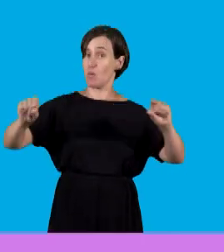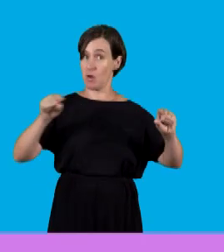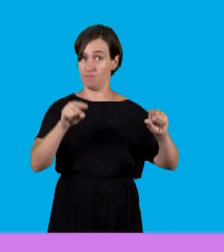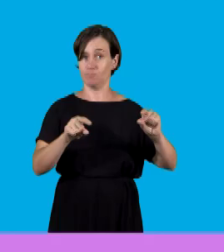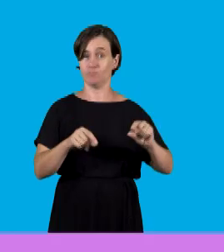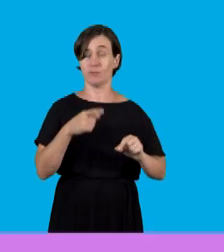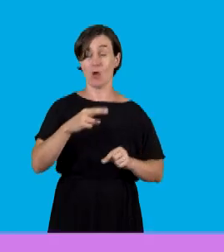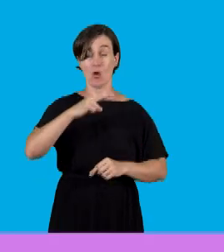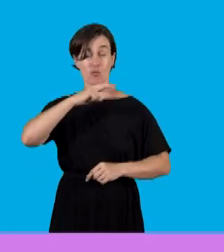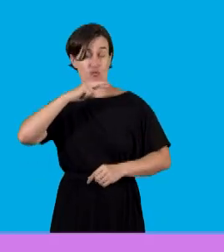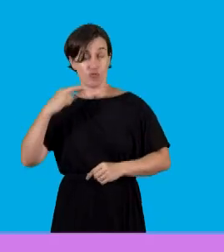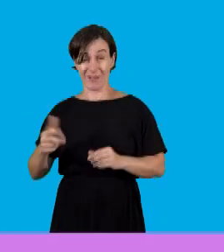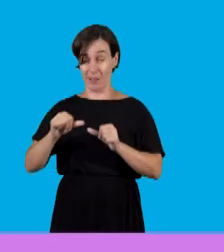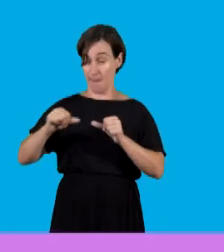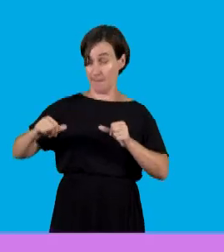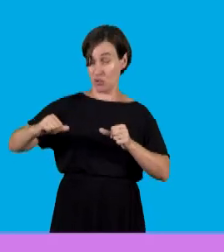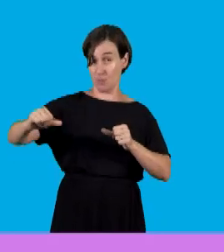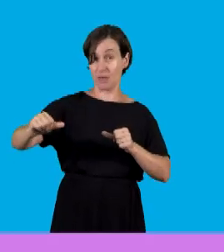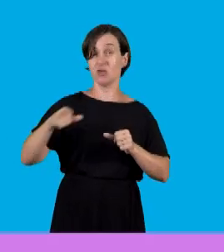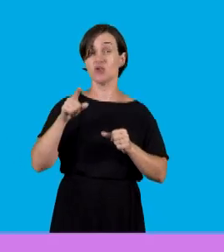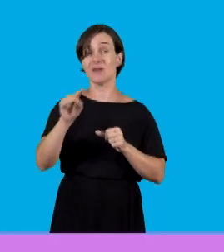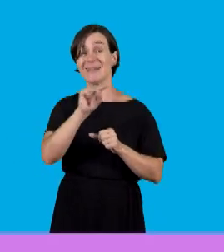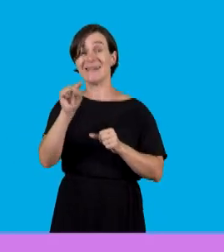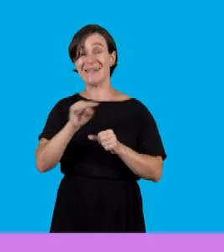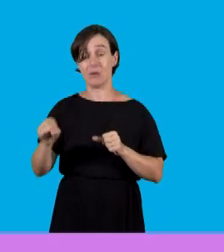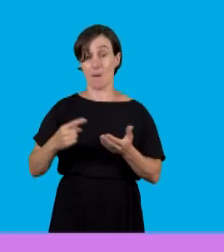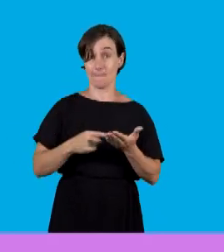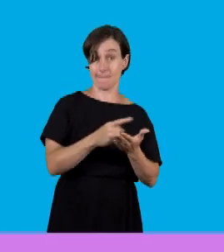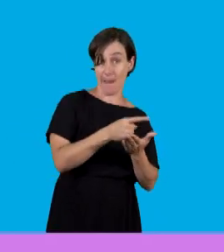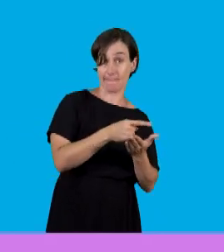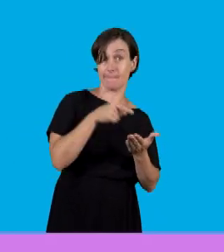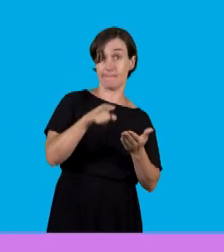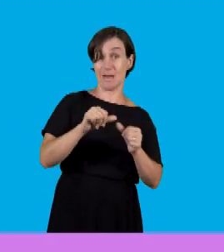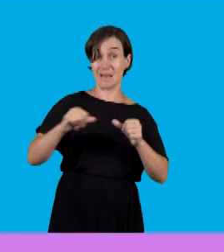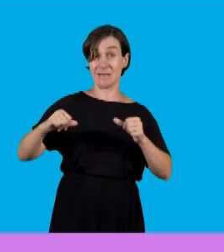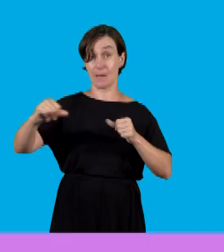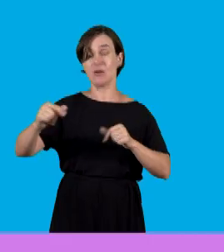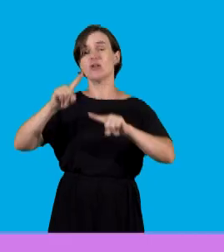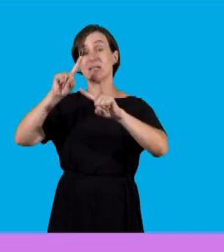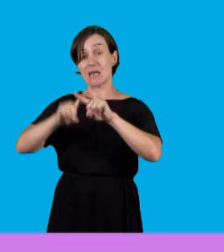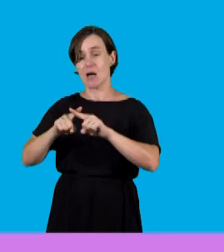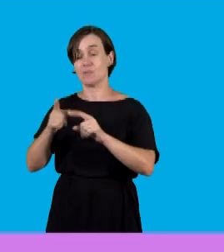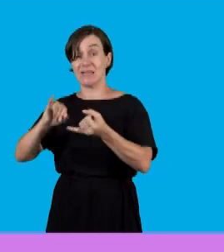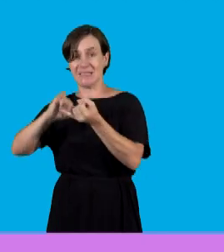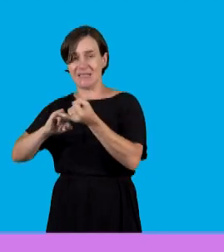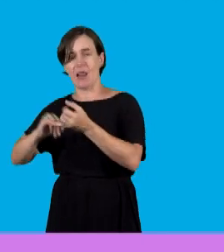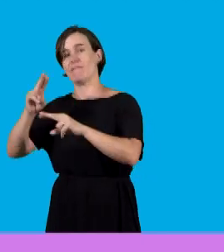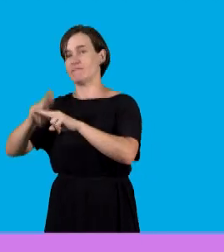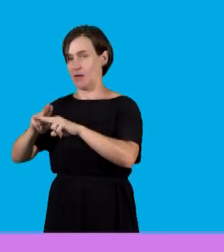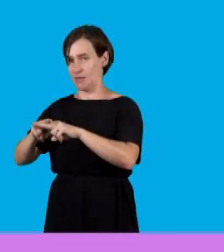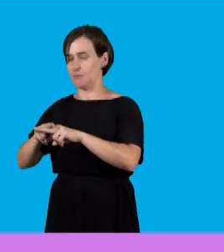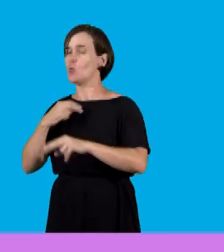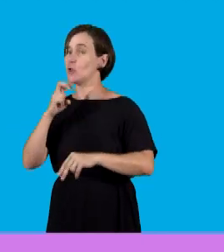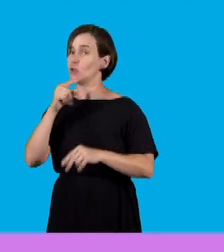we use the following general formula. We say actual dimensions are equal to the map dimensions, which are the measured dimensions, multiplied by the